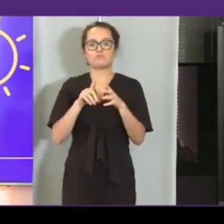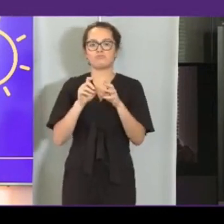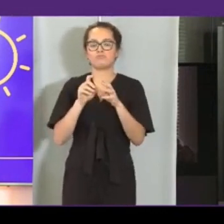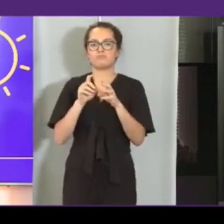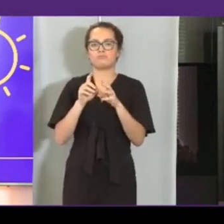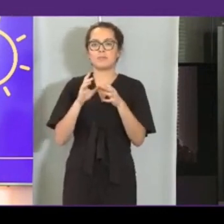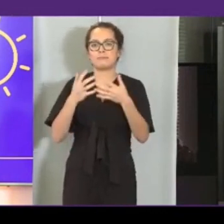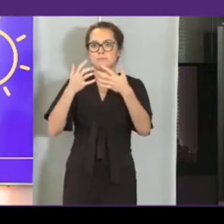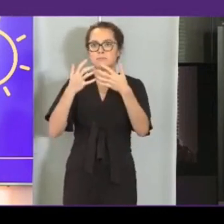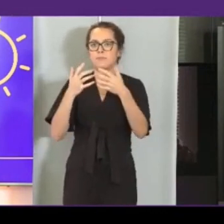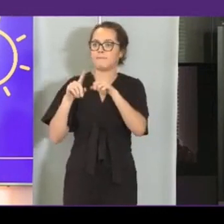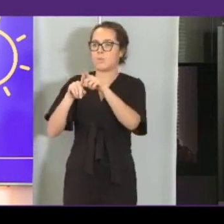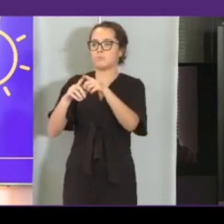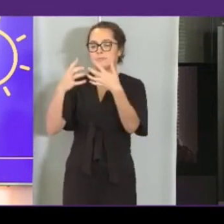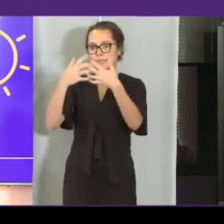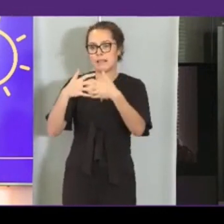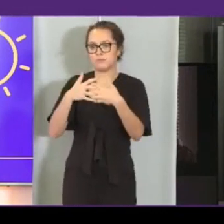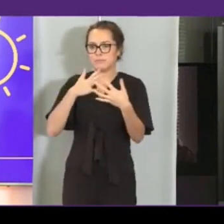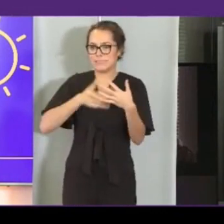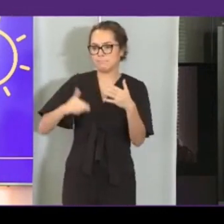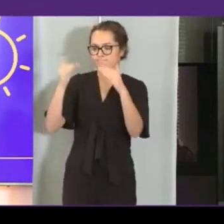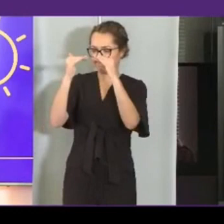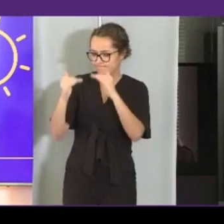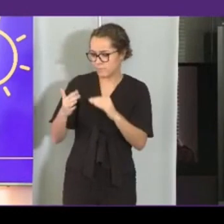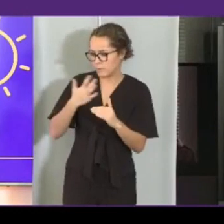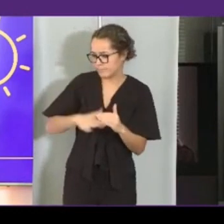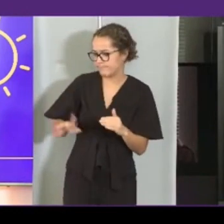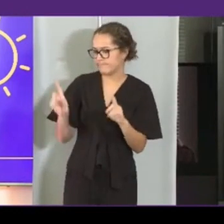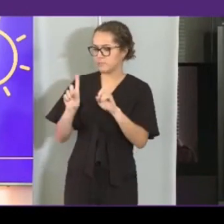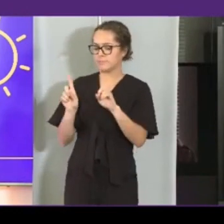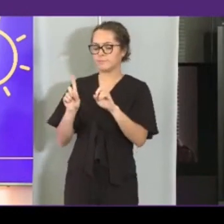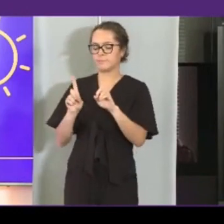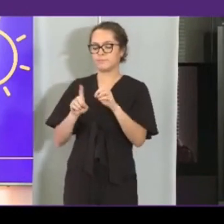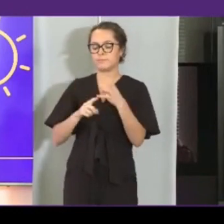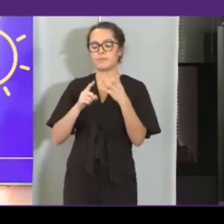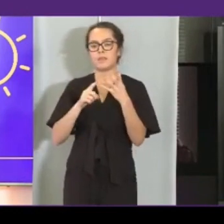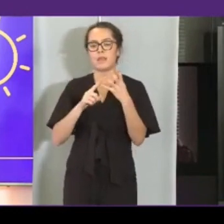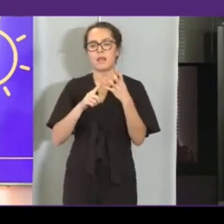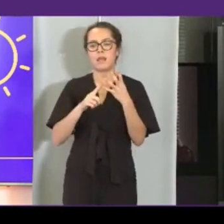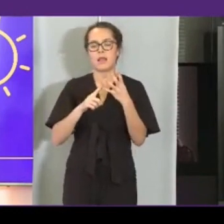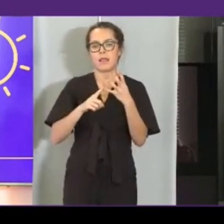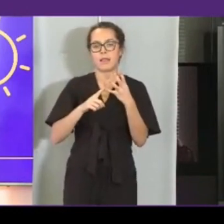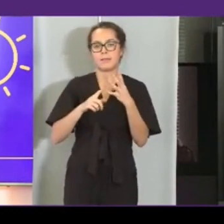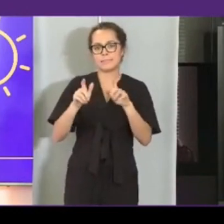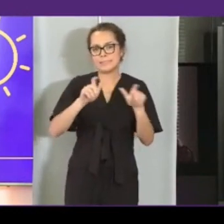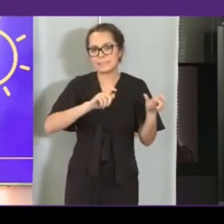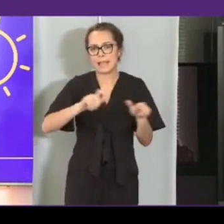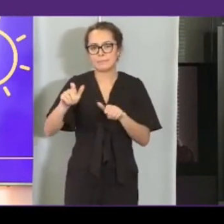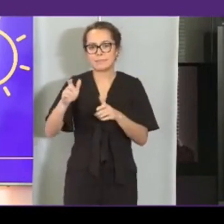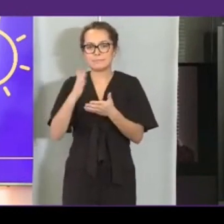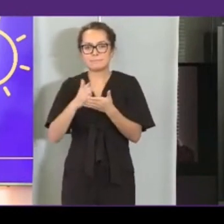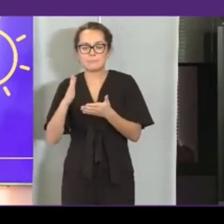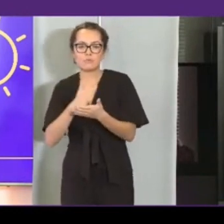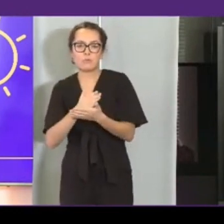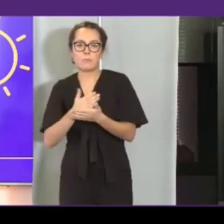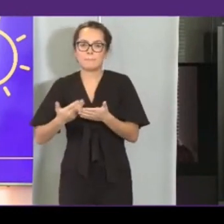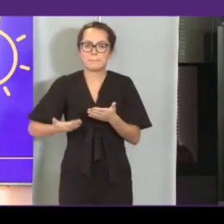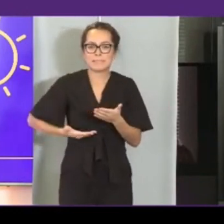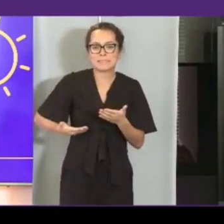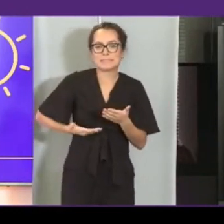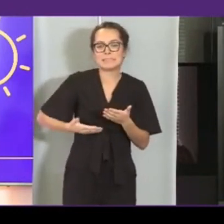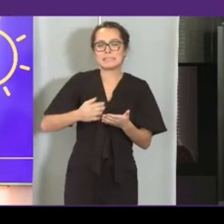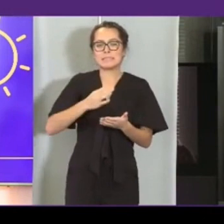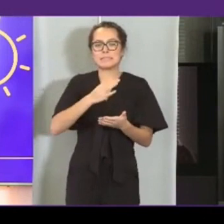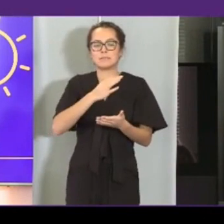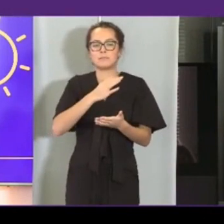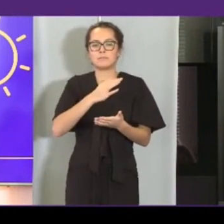well. And lastly, sustainability, just making sure accessibility, there's a people business benefit as well